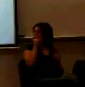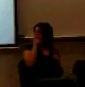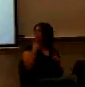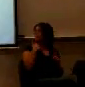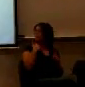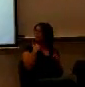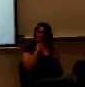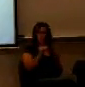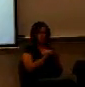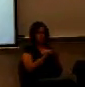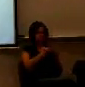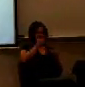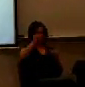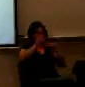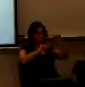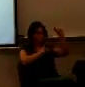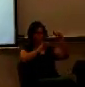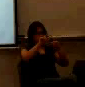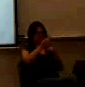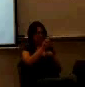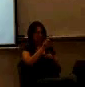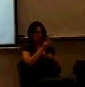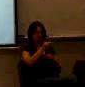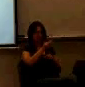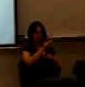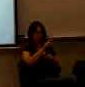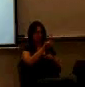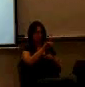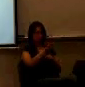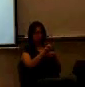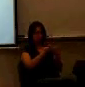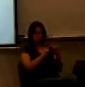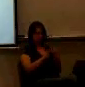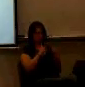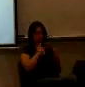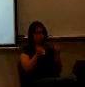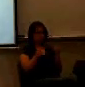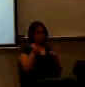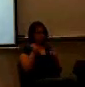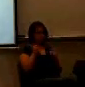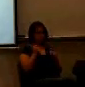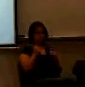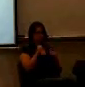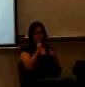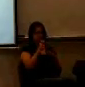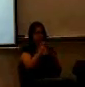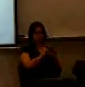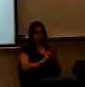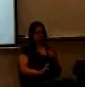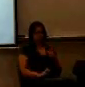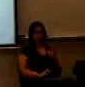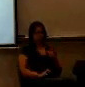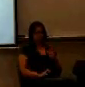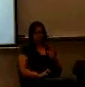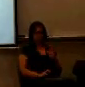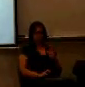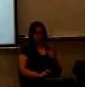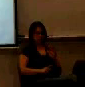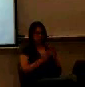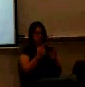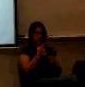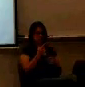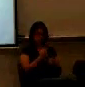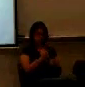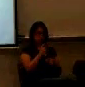have this dendritic shape, then that probably, they're just bigger. Doesn't sink. Doesn't sink so